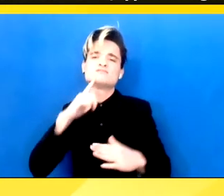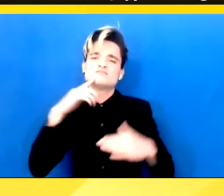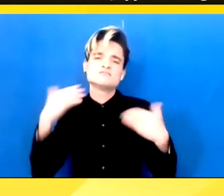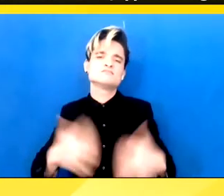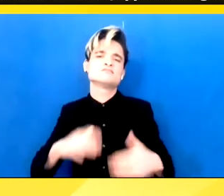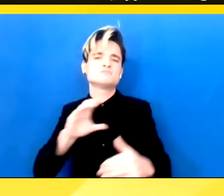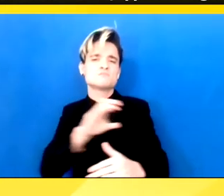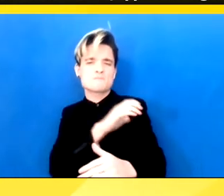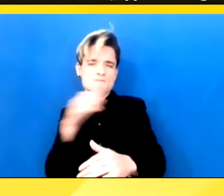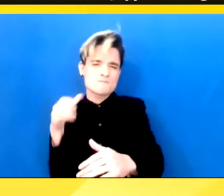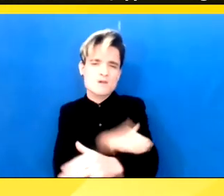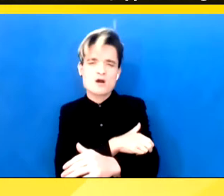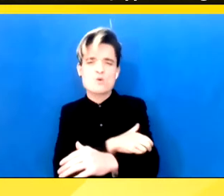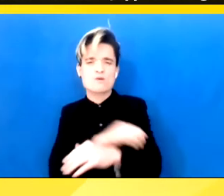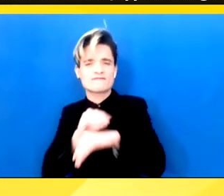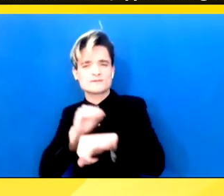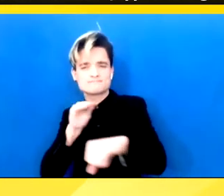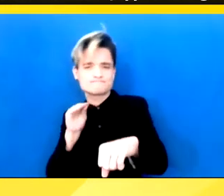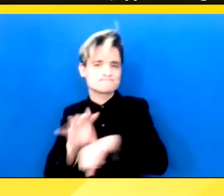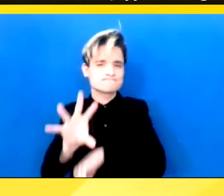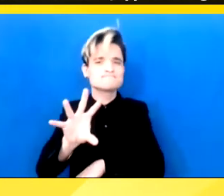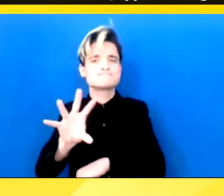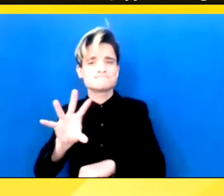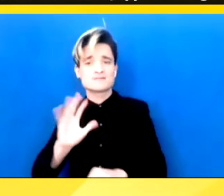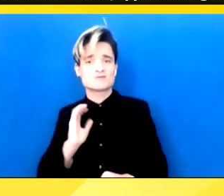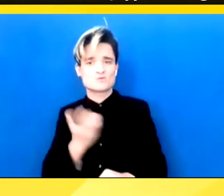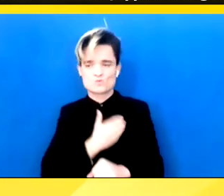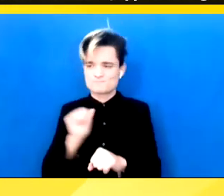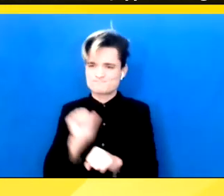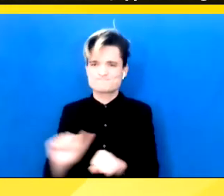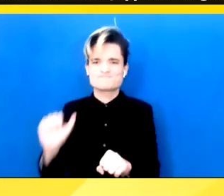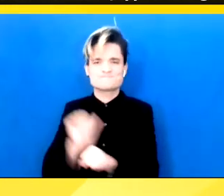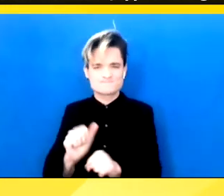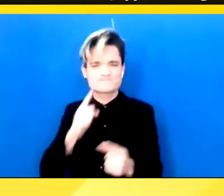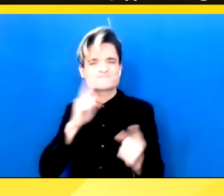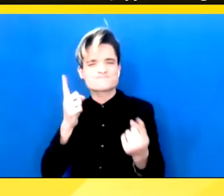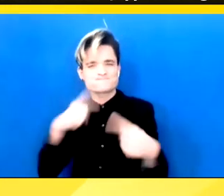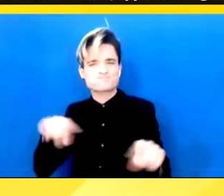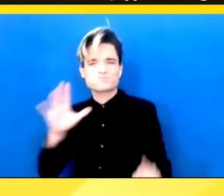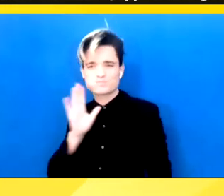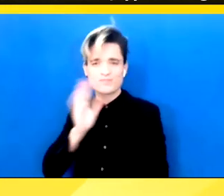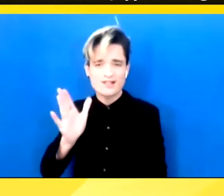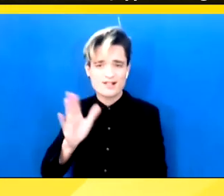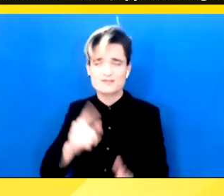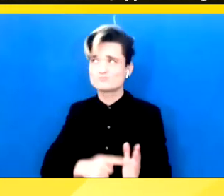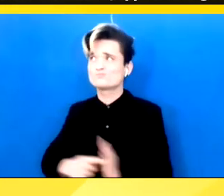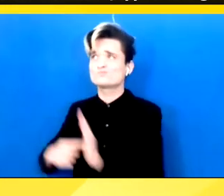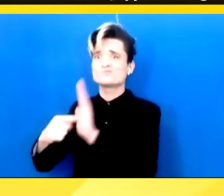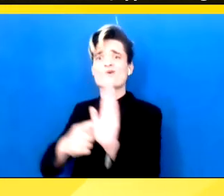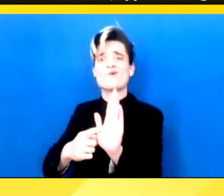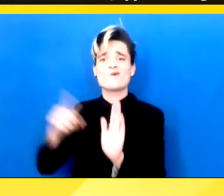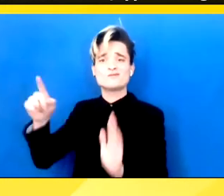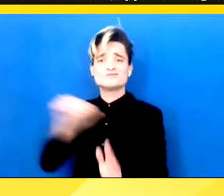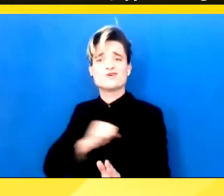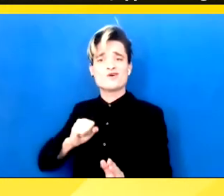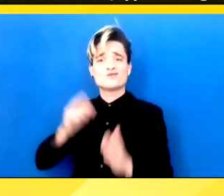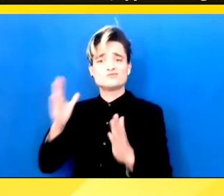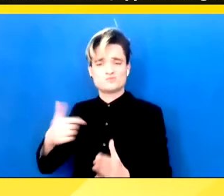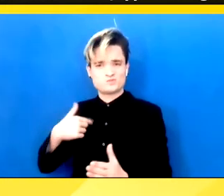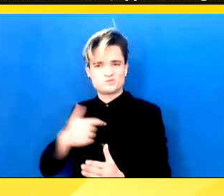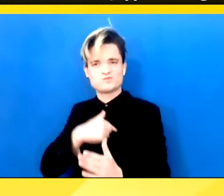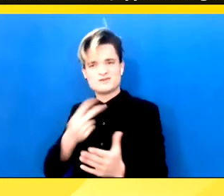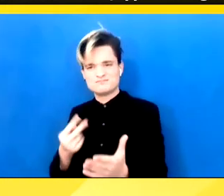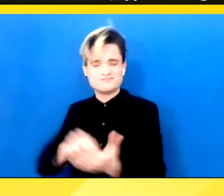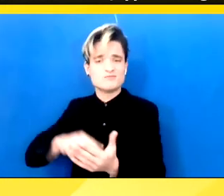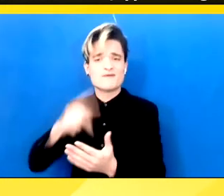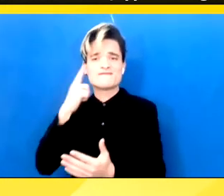we stand for labor rights. We stand for living wages. We stand for voting rights, and